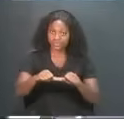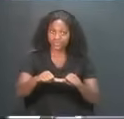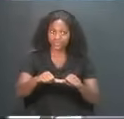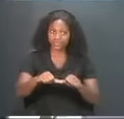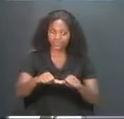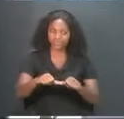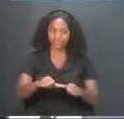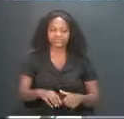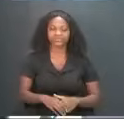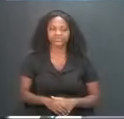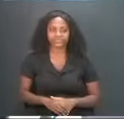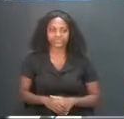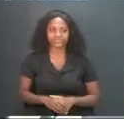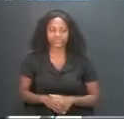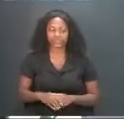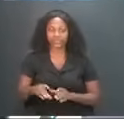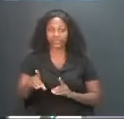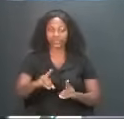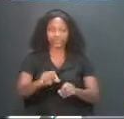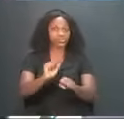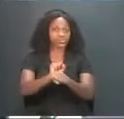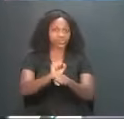with the items.